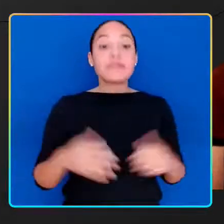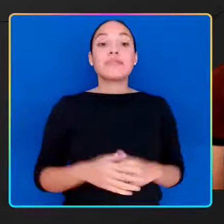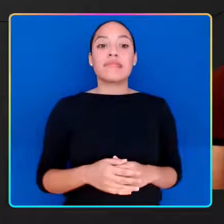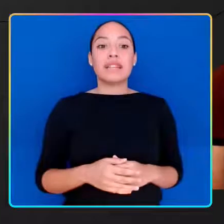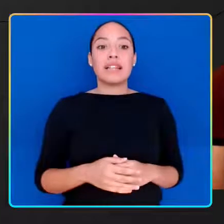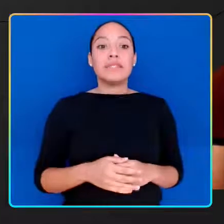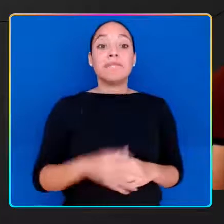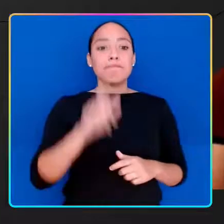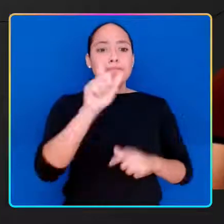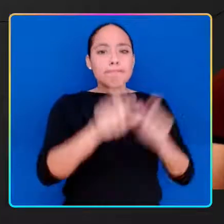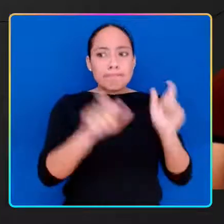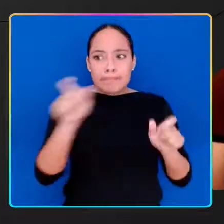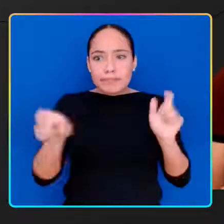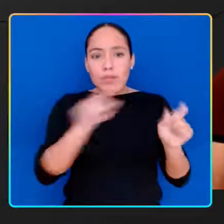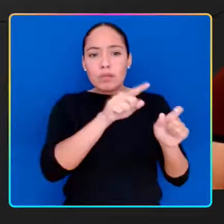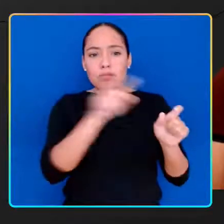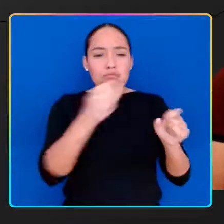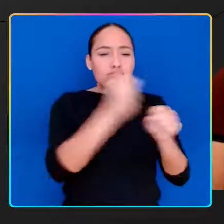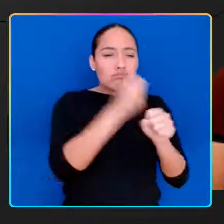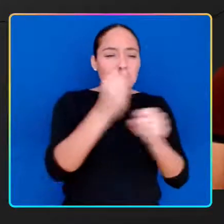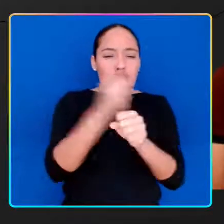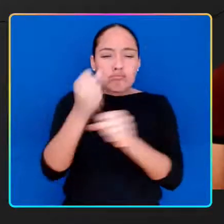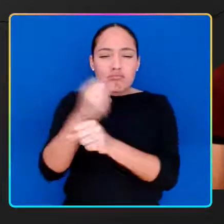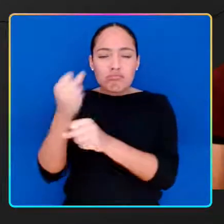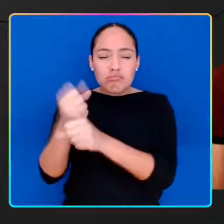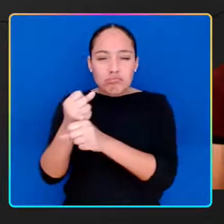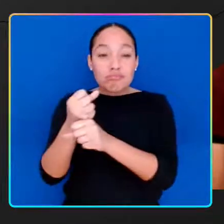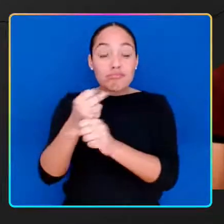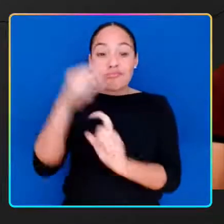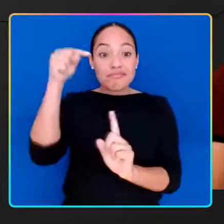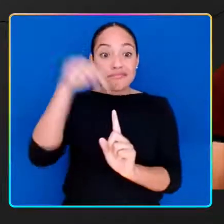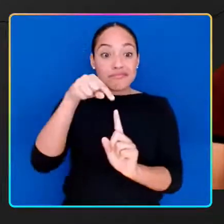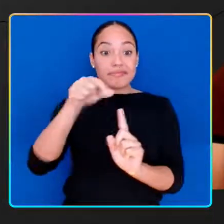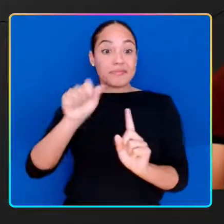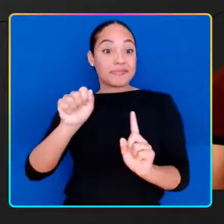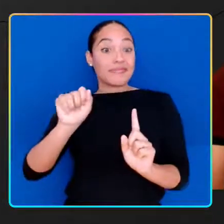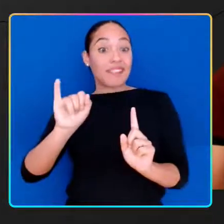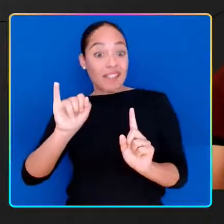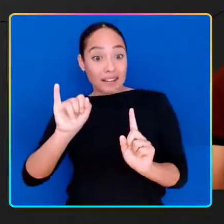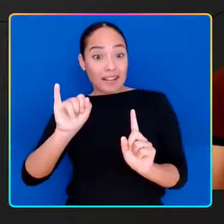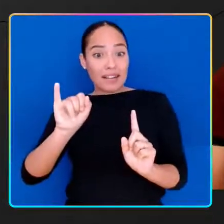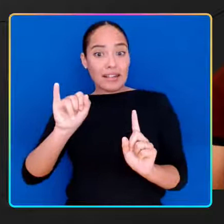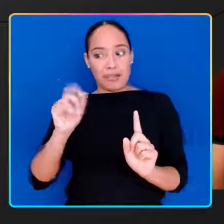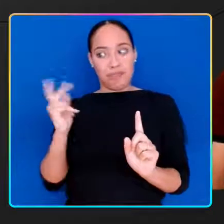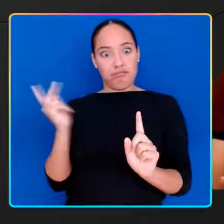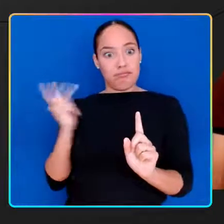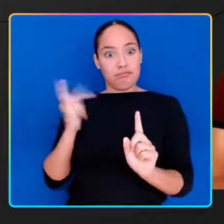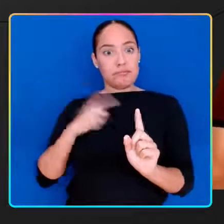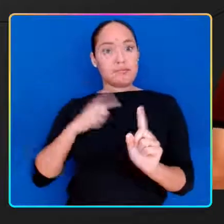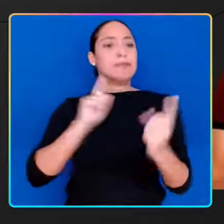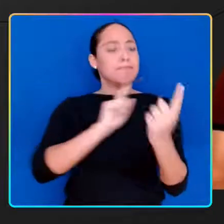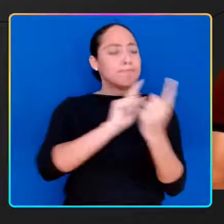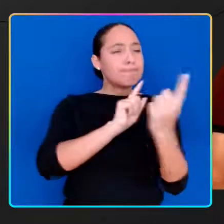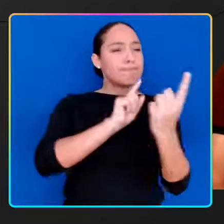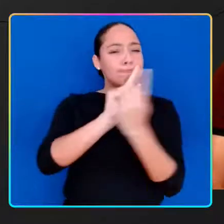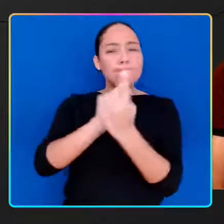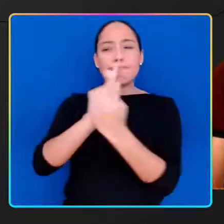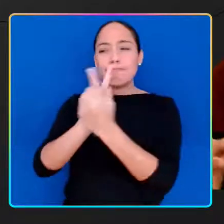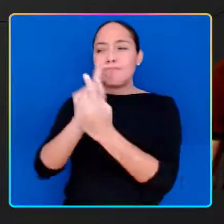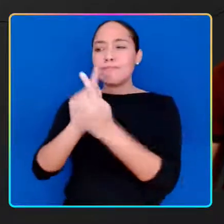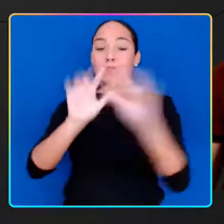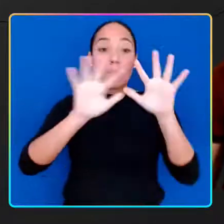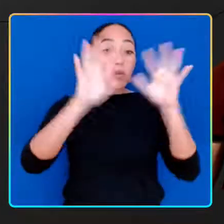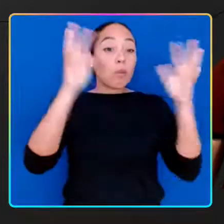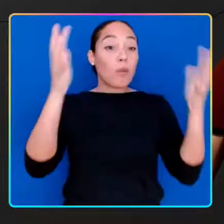in the field of AI. Because Amy and me, in our job, we meet so many people from around the world that are kind of doing the same thing,